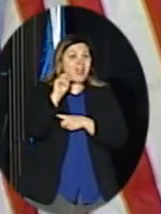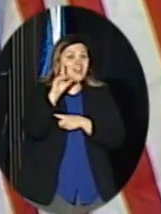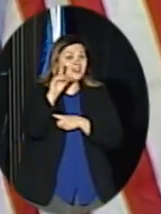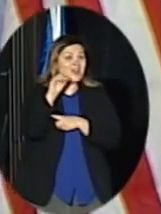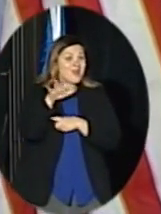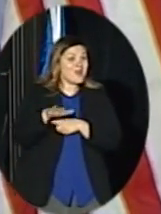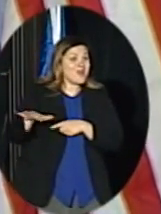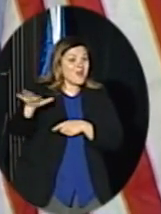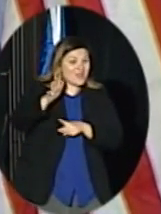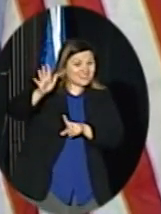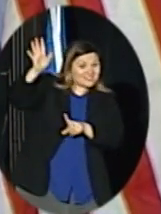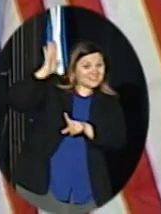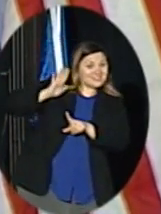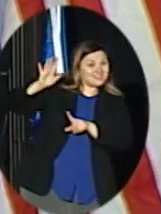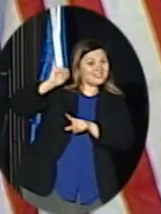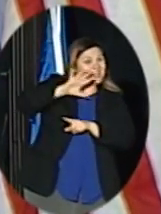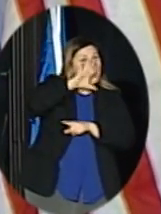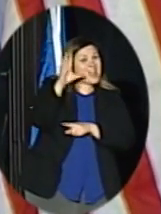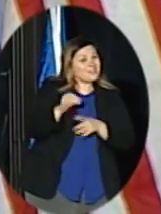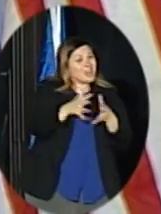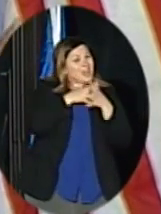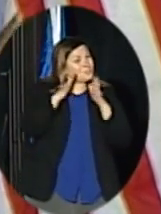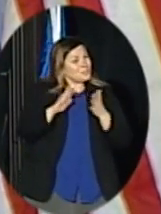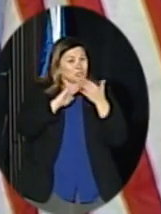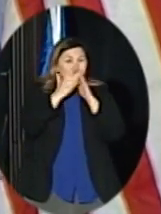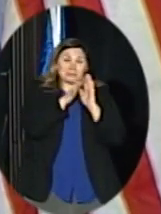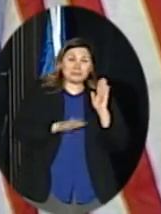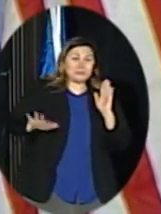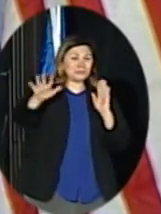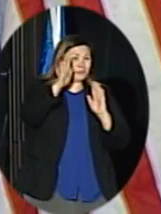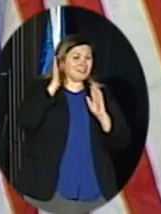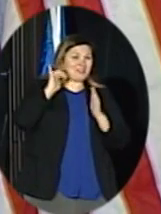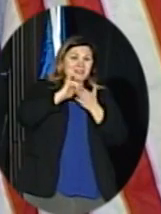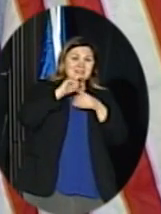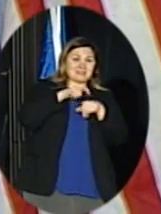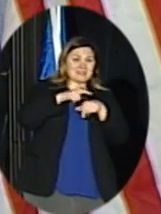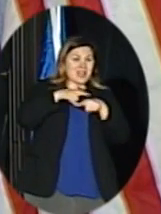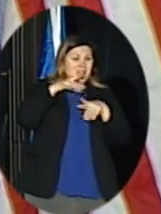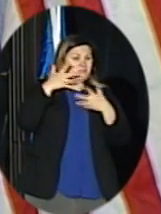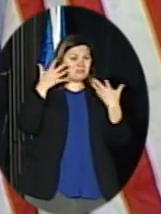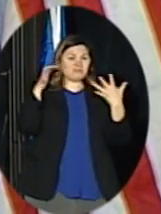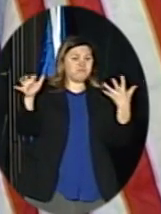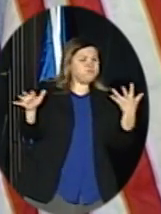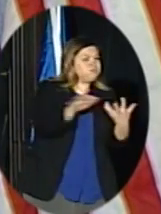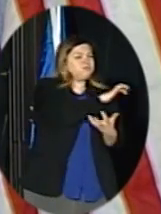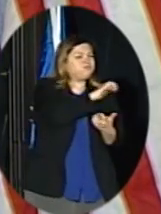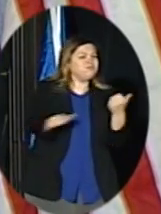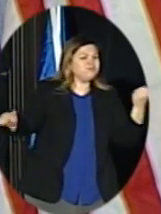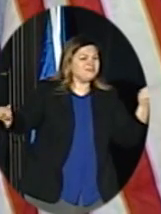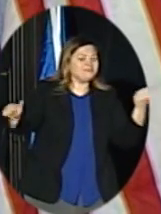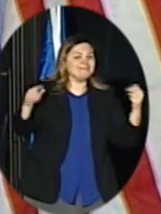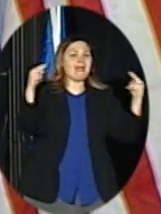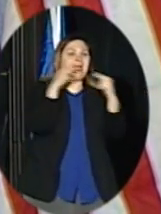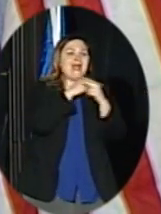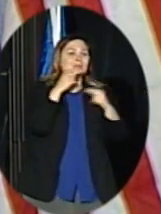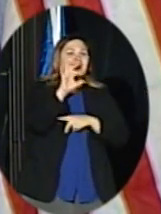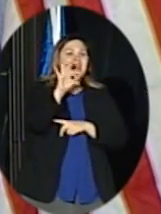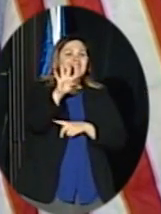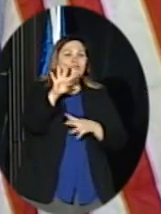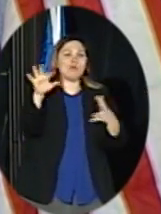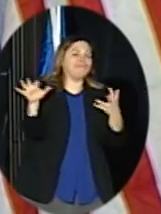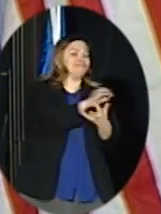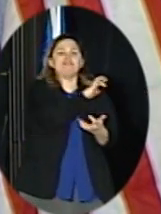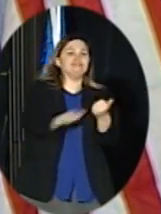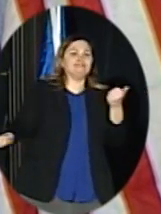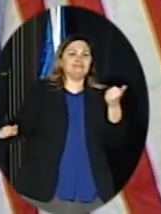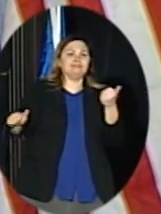African-American neighborhood, which was destroyed to build the freeway just below us. It was his parents who fled here from